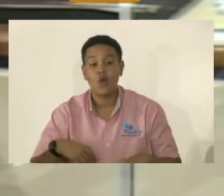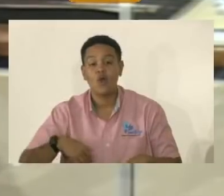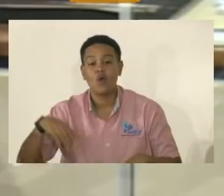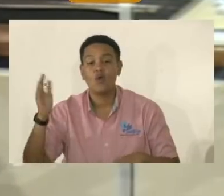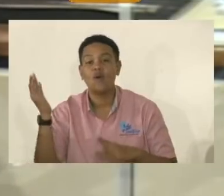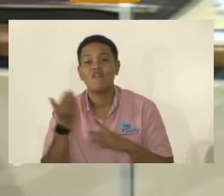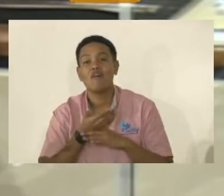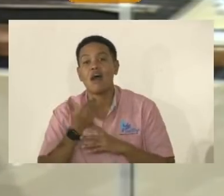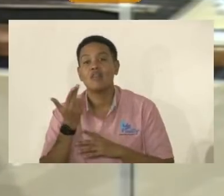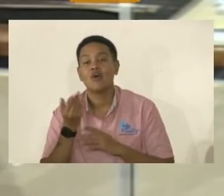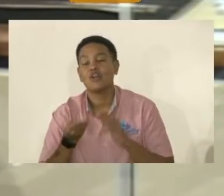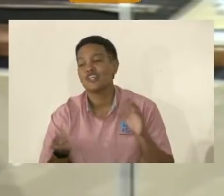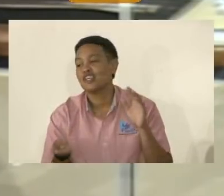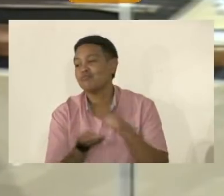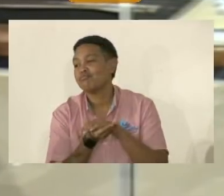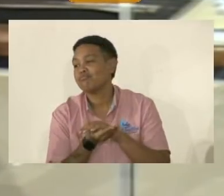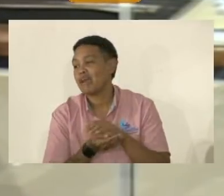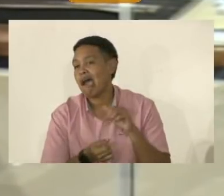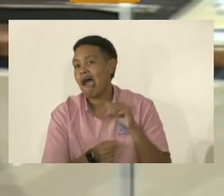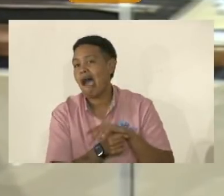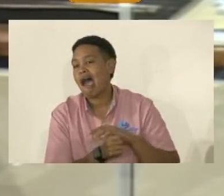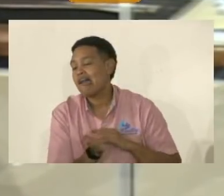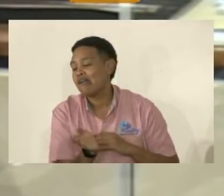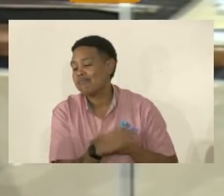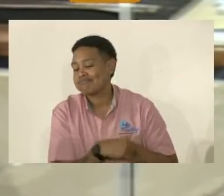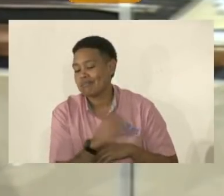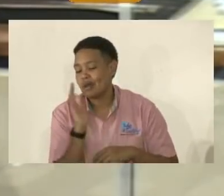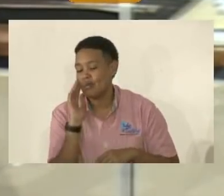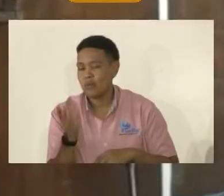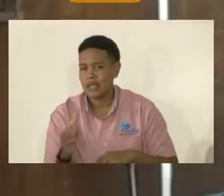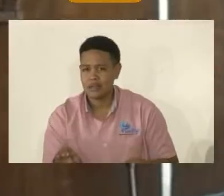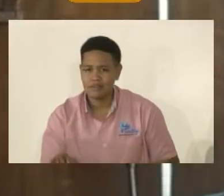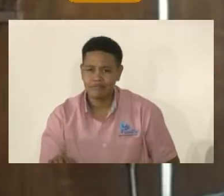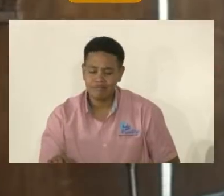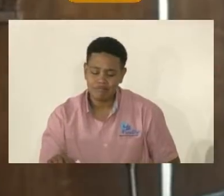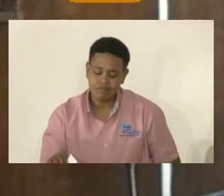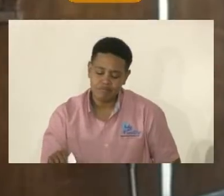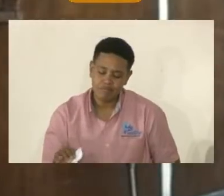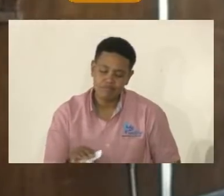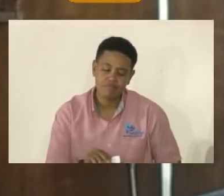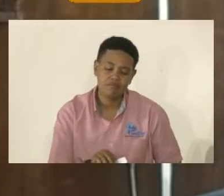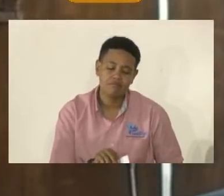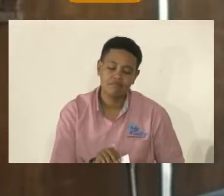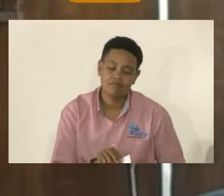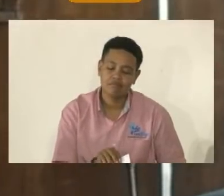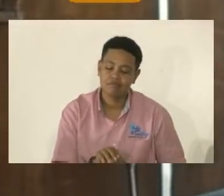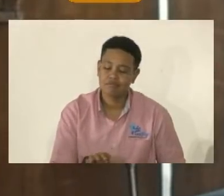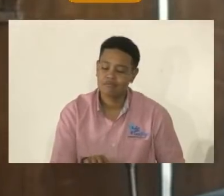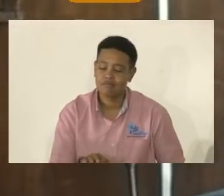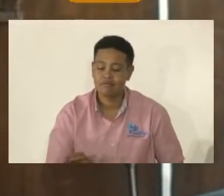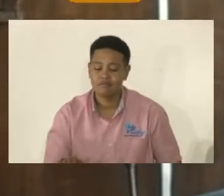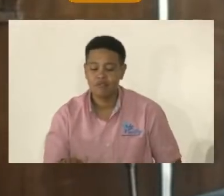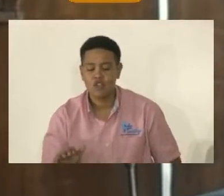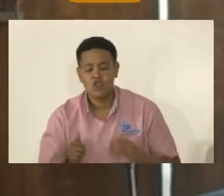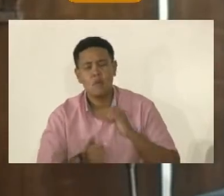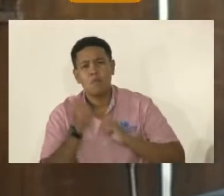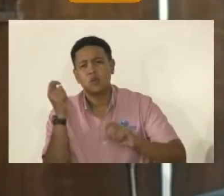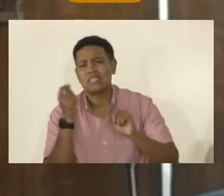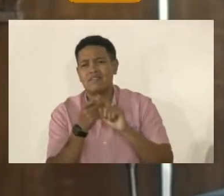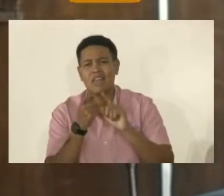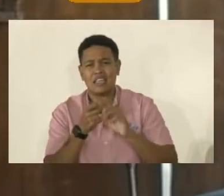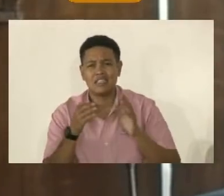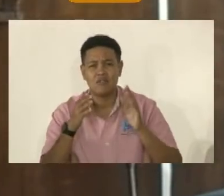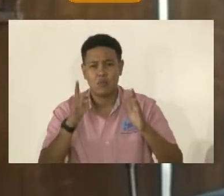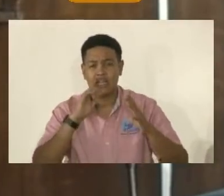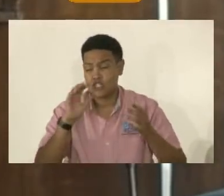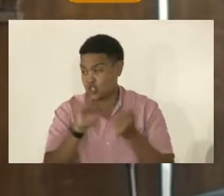13. Mr. President, the most effective way to destroy all respect for